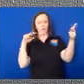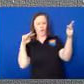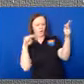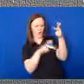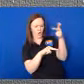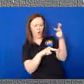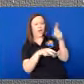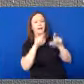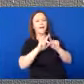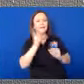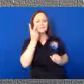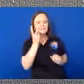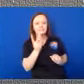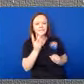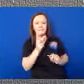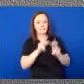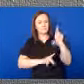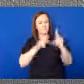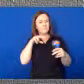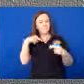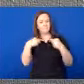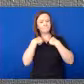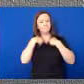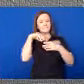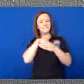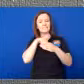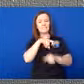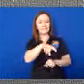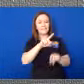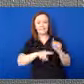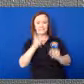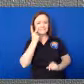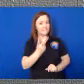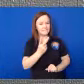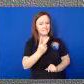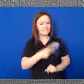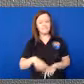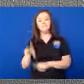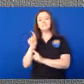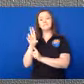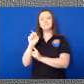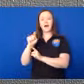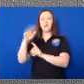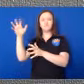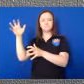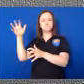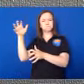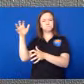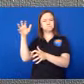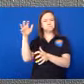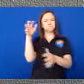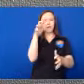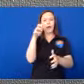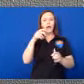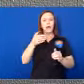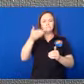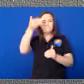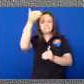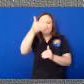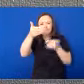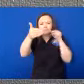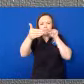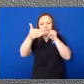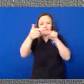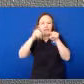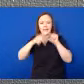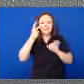trapped underneath to the point where you couldn't even see them. The dust was so thick at points, you had a hard time seeing what was right in front of your own face. Trucks